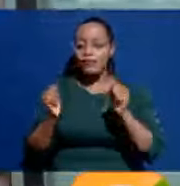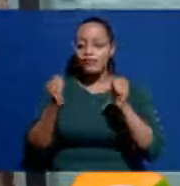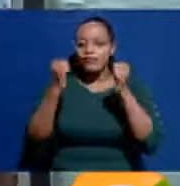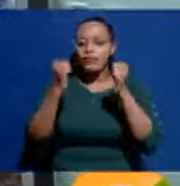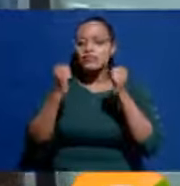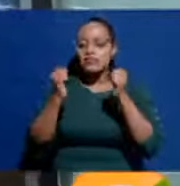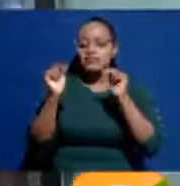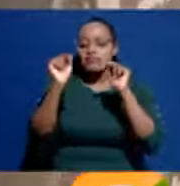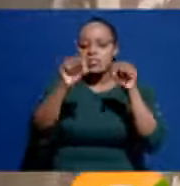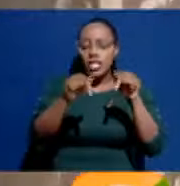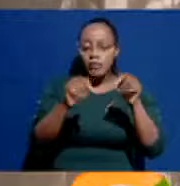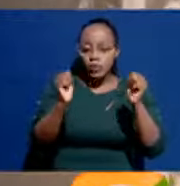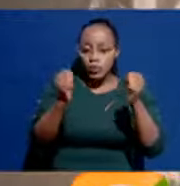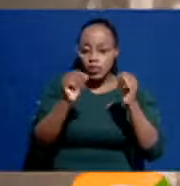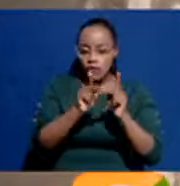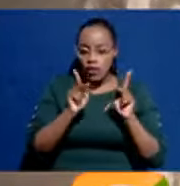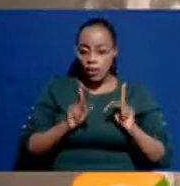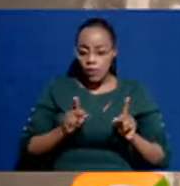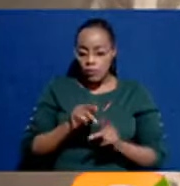the scene.